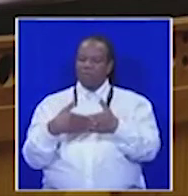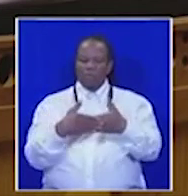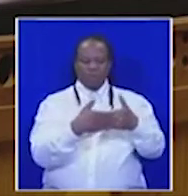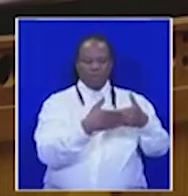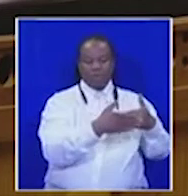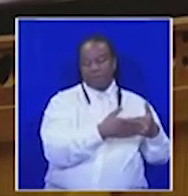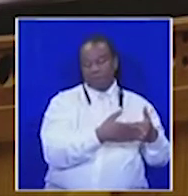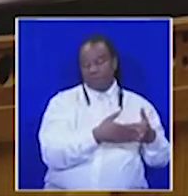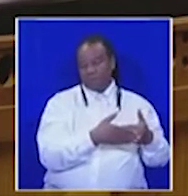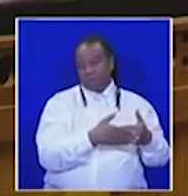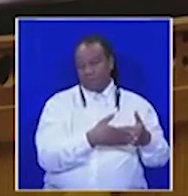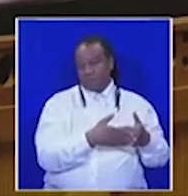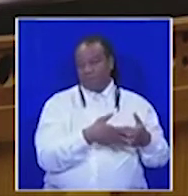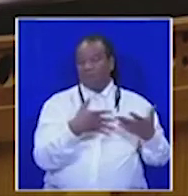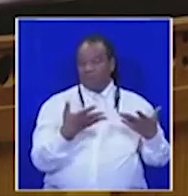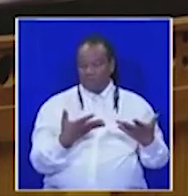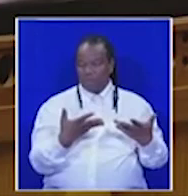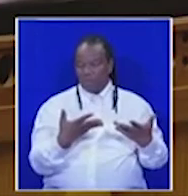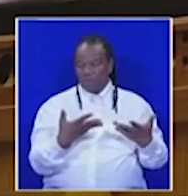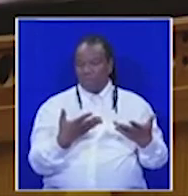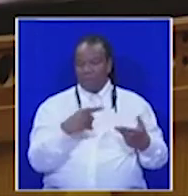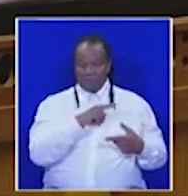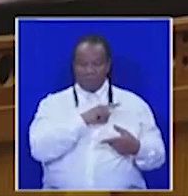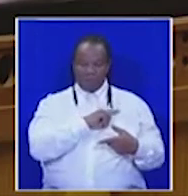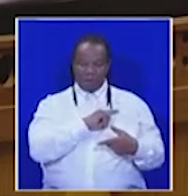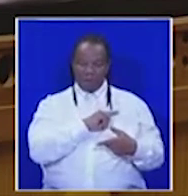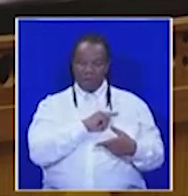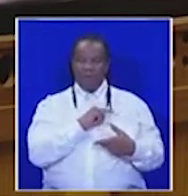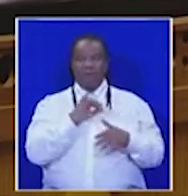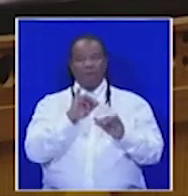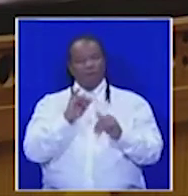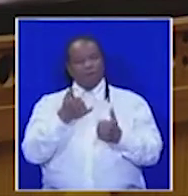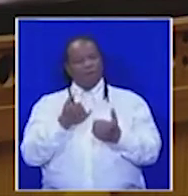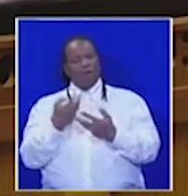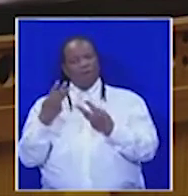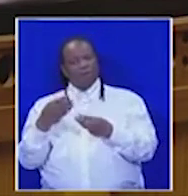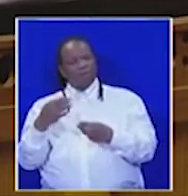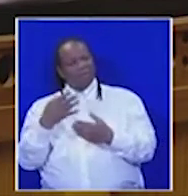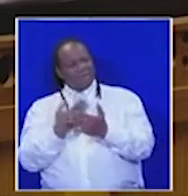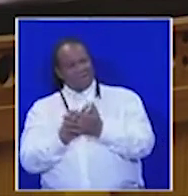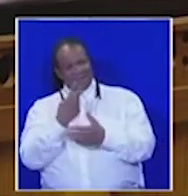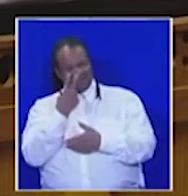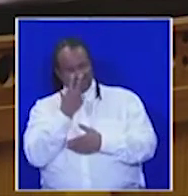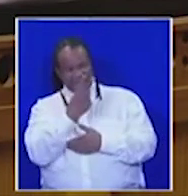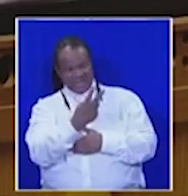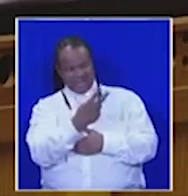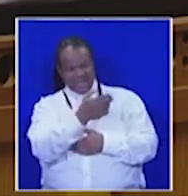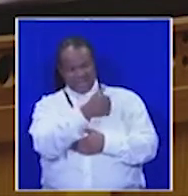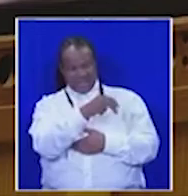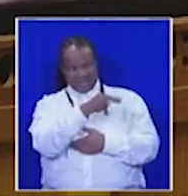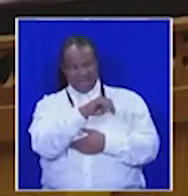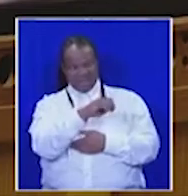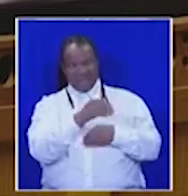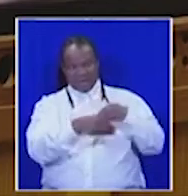The one positive consequence is this: everyone is seeing right through the ANC. The con trick is up. They see